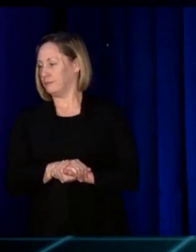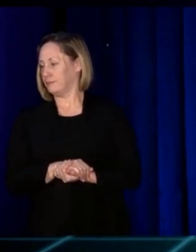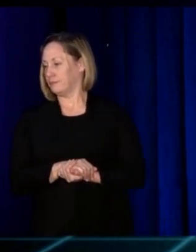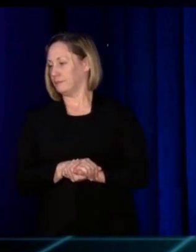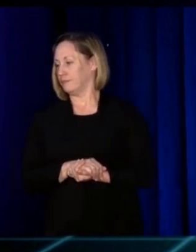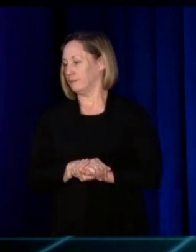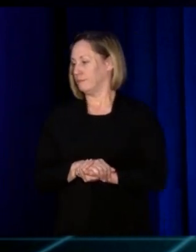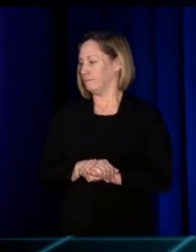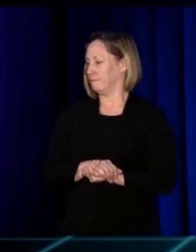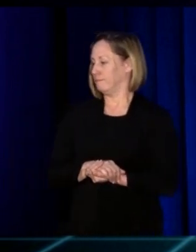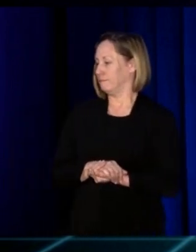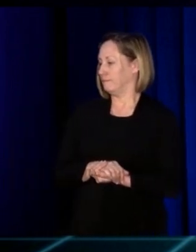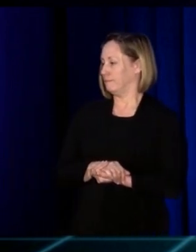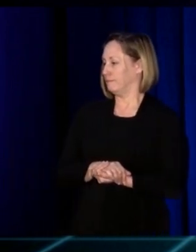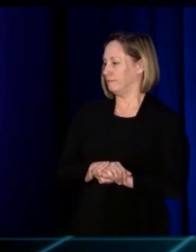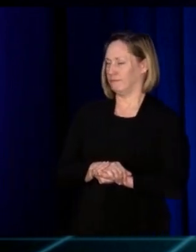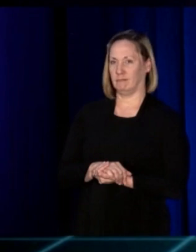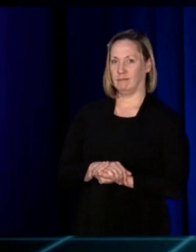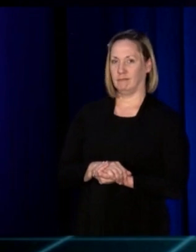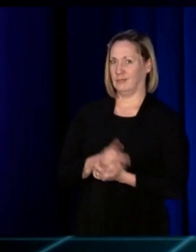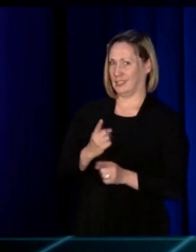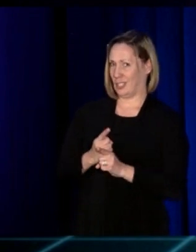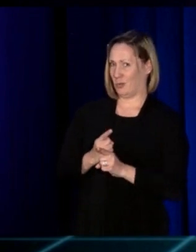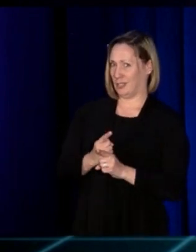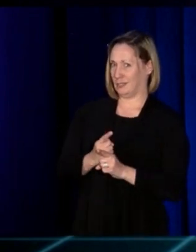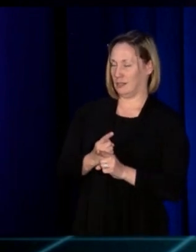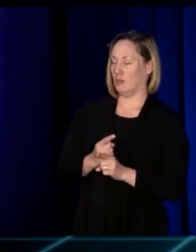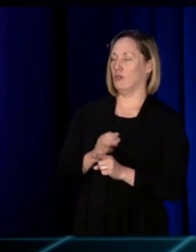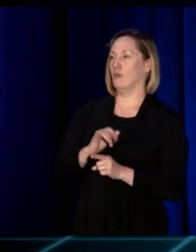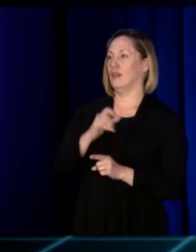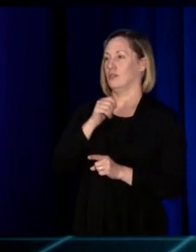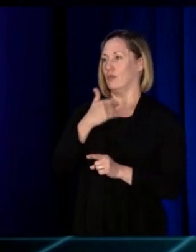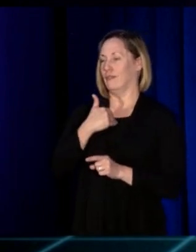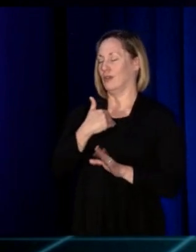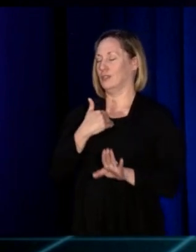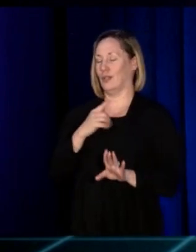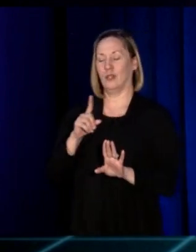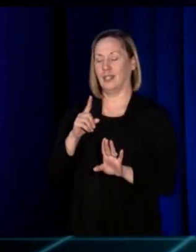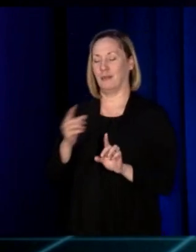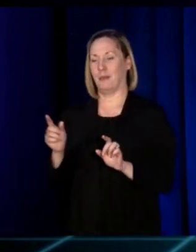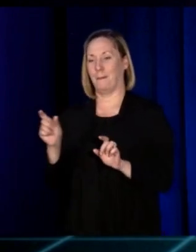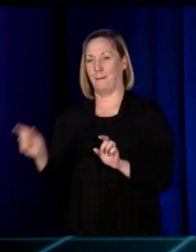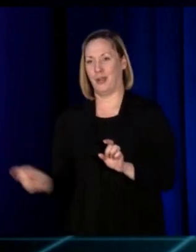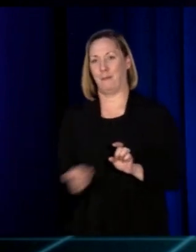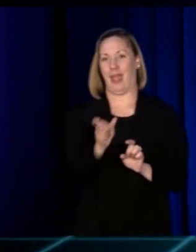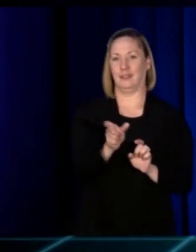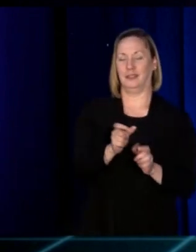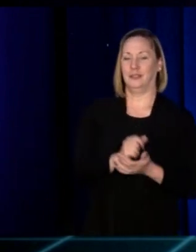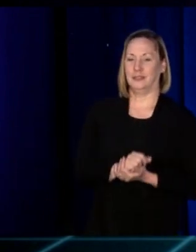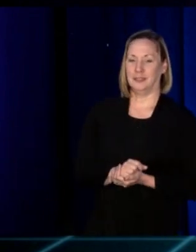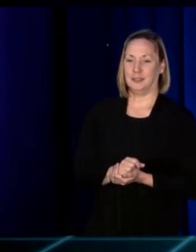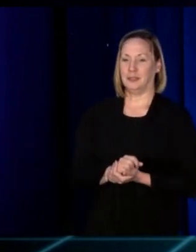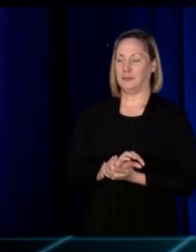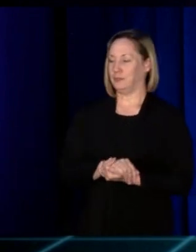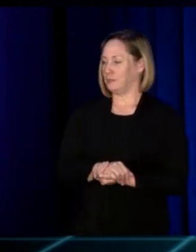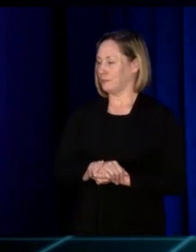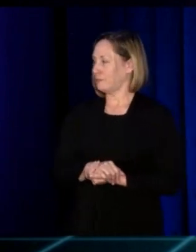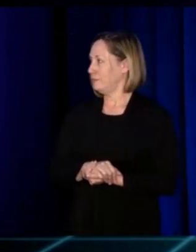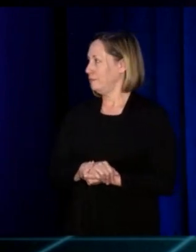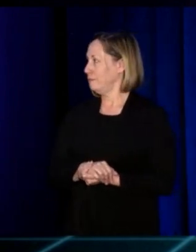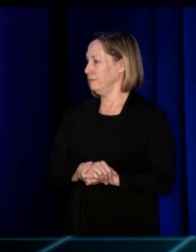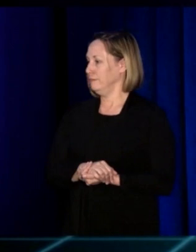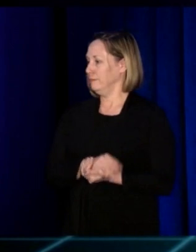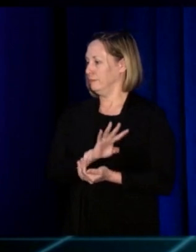Now it's not. Is that correct now? Oh, it's because I don't have the revalidate tag. Let me put it back, save that.